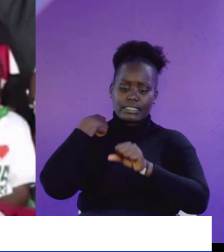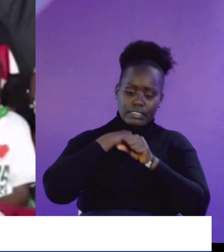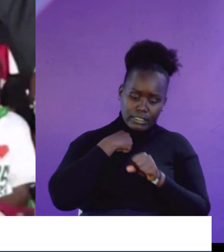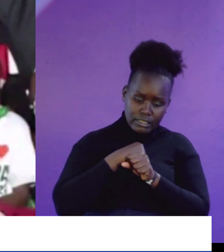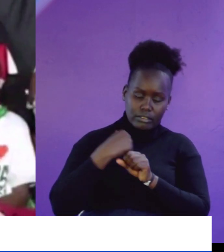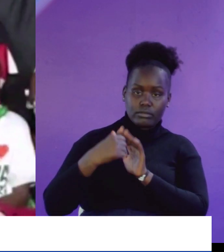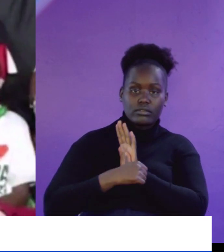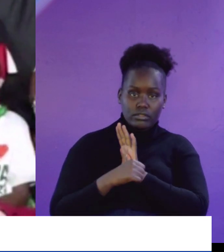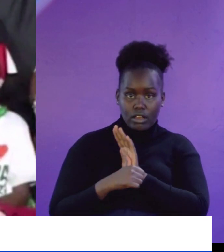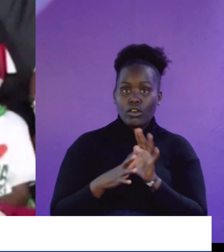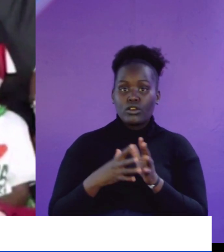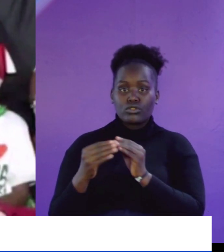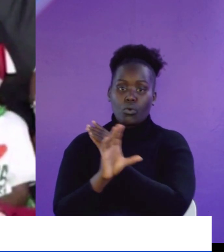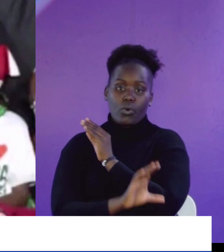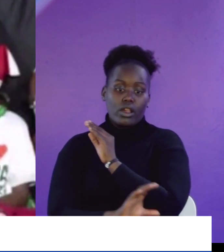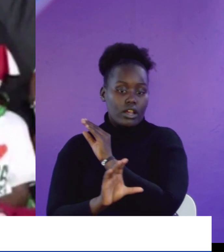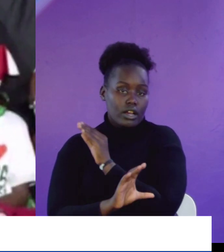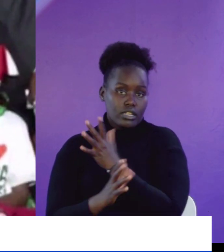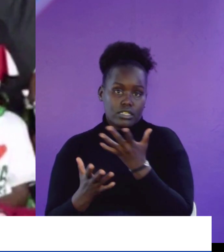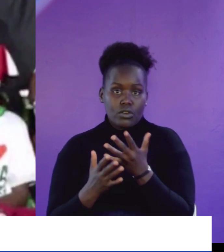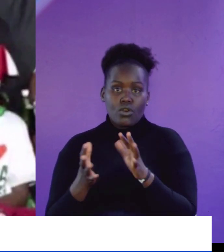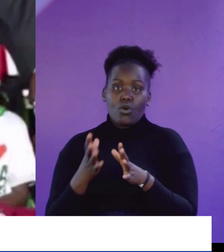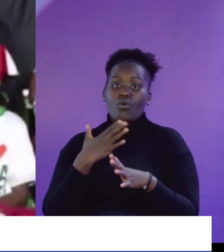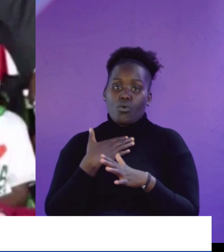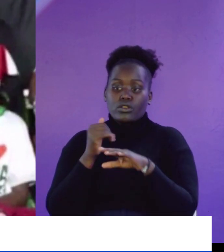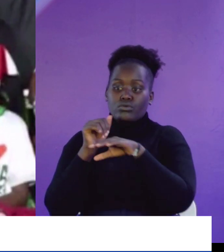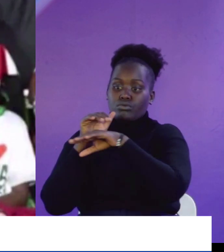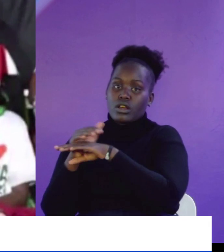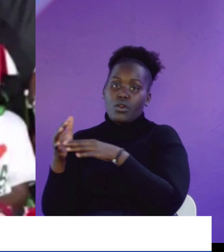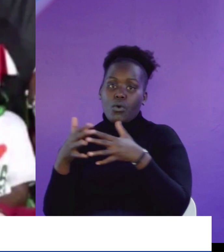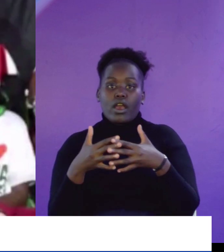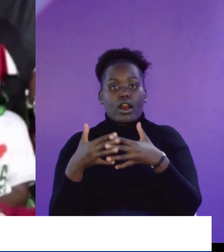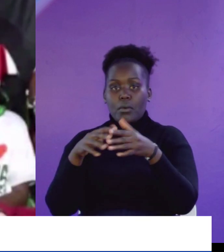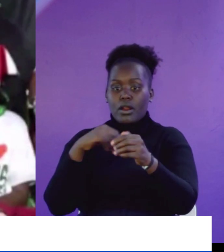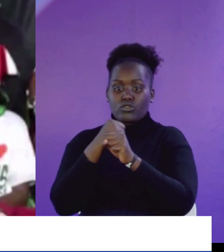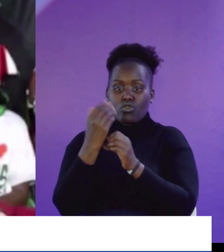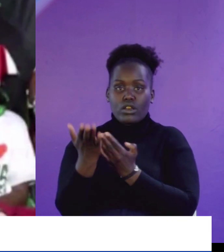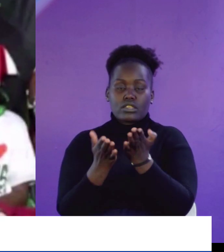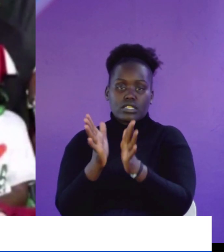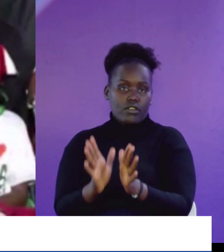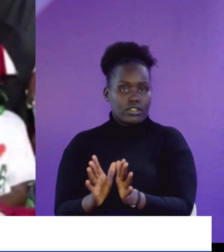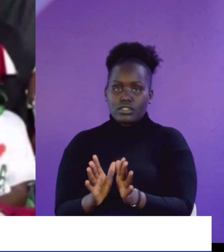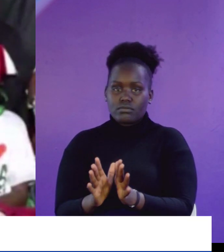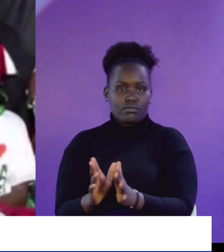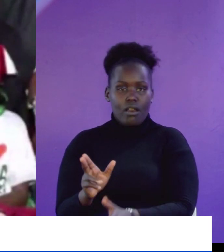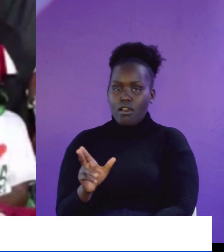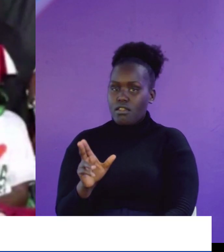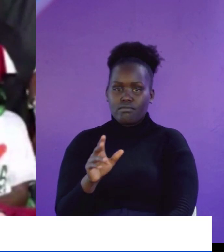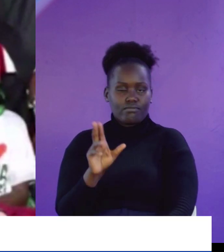to be launched into a country that wants to send them abroad to work as servants. It is not yet Uhuru. It is not yet.